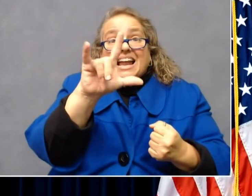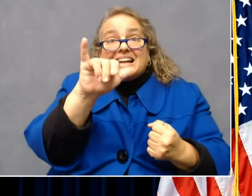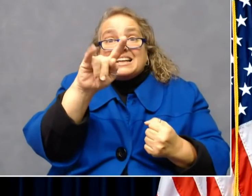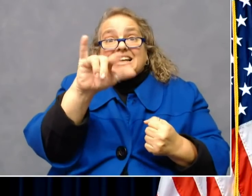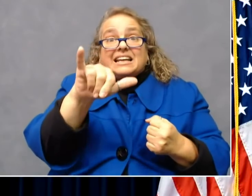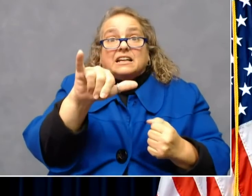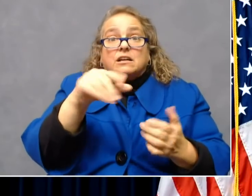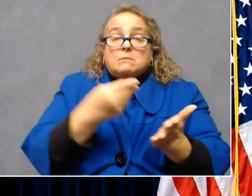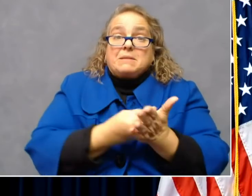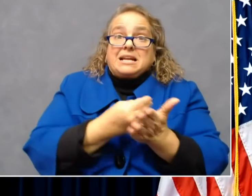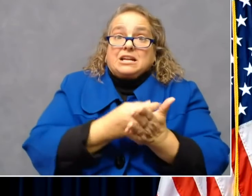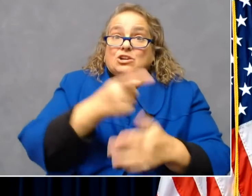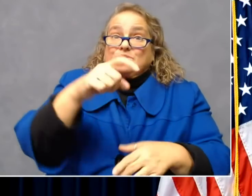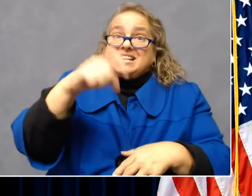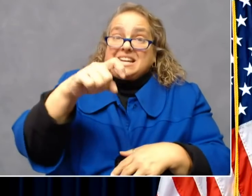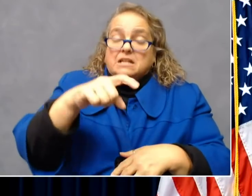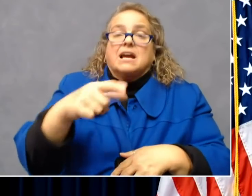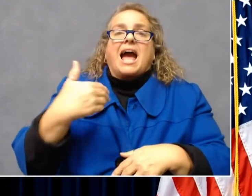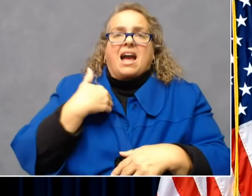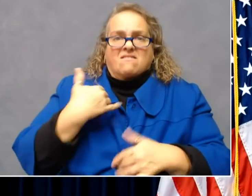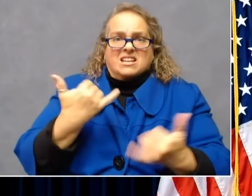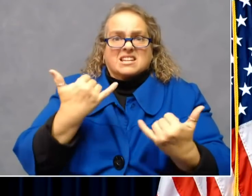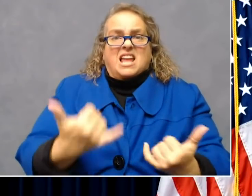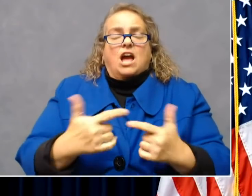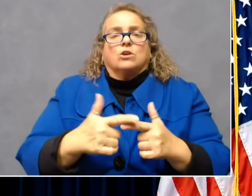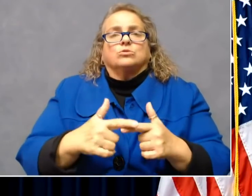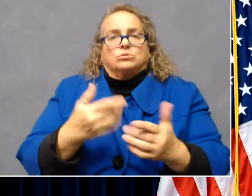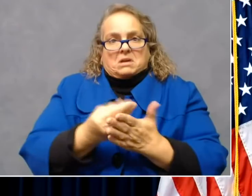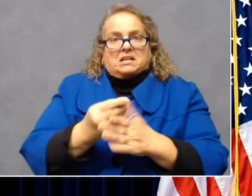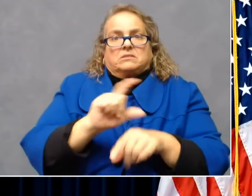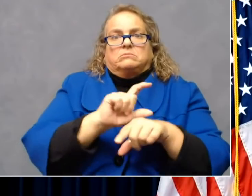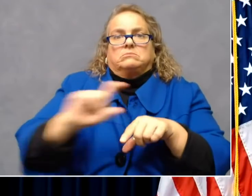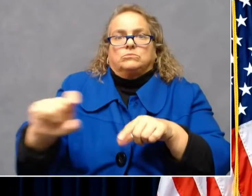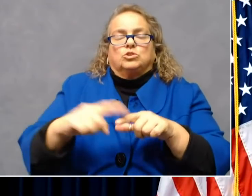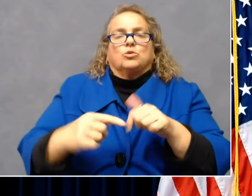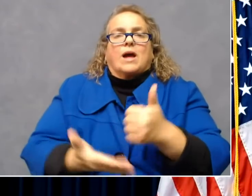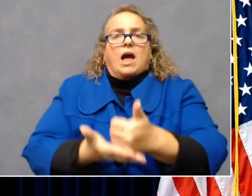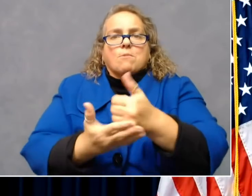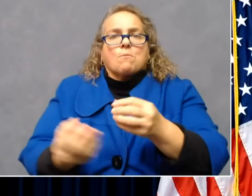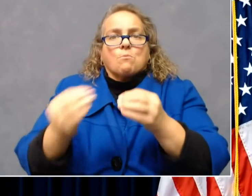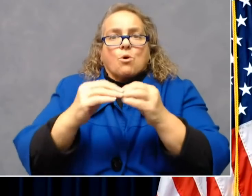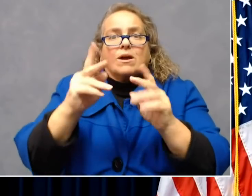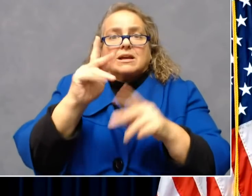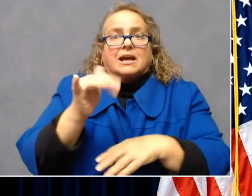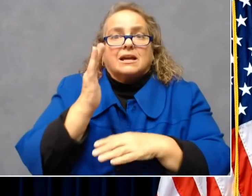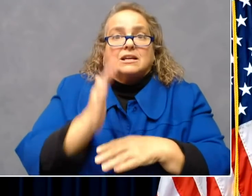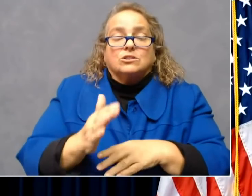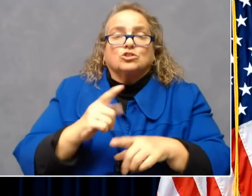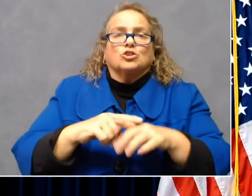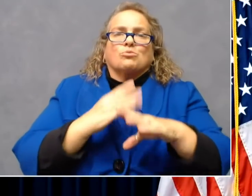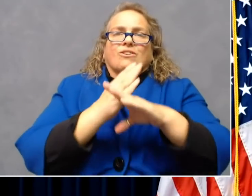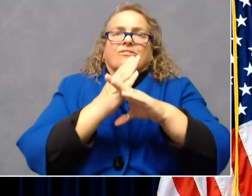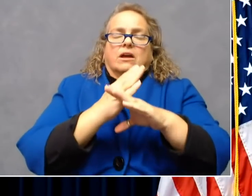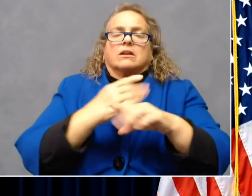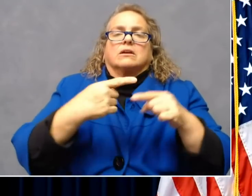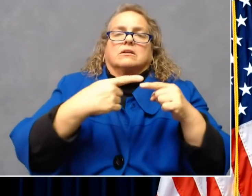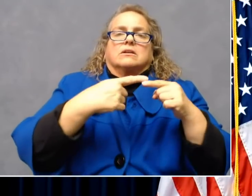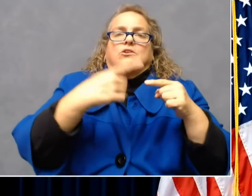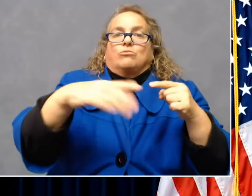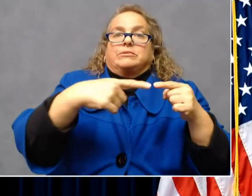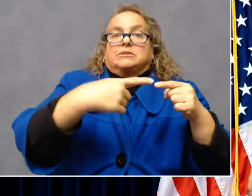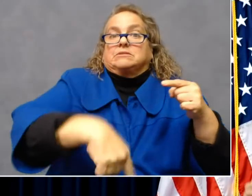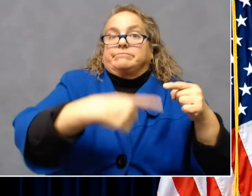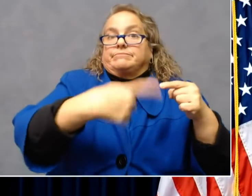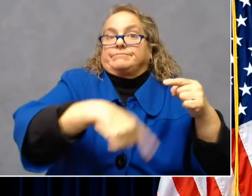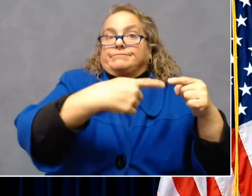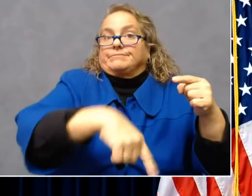program available to assist more Kentuckians and is intended to prevent a future crisis and possible disconnection. This is for households with